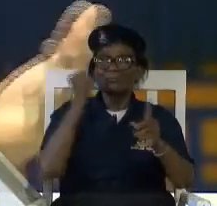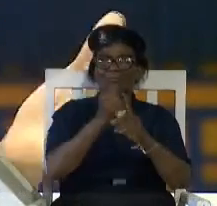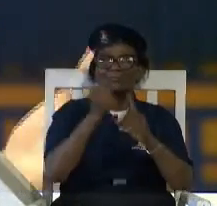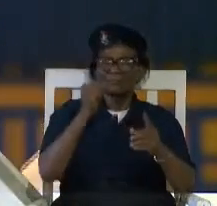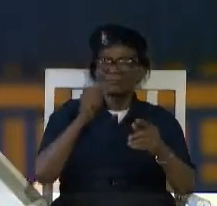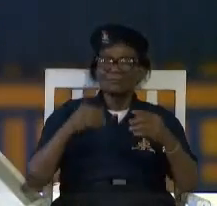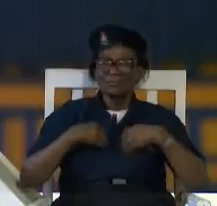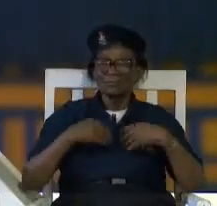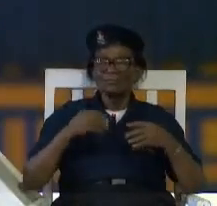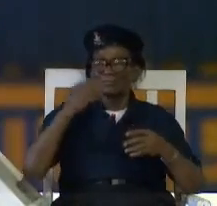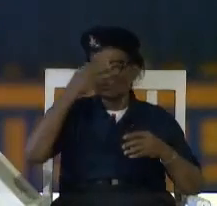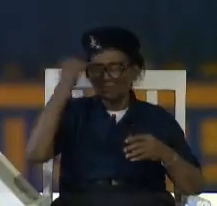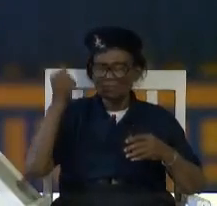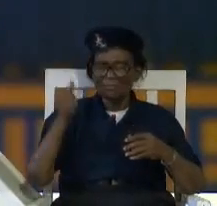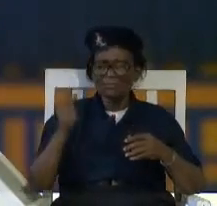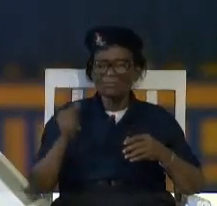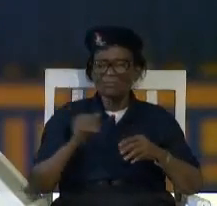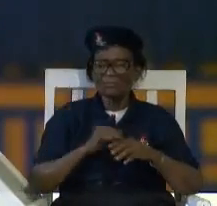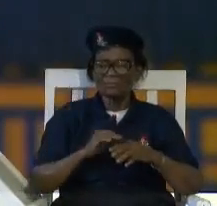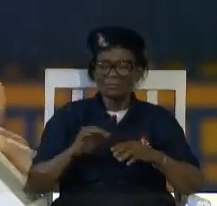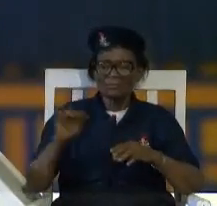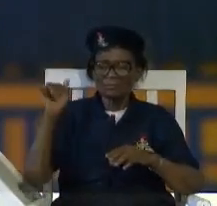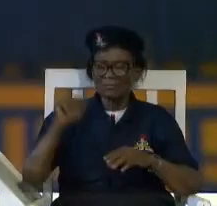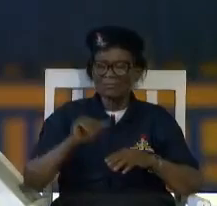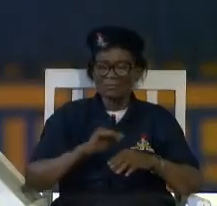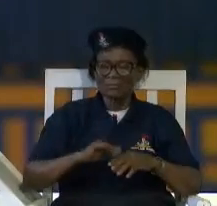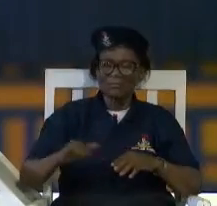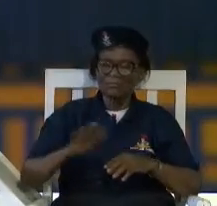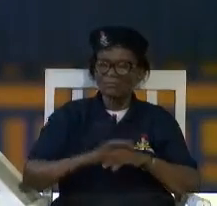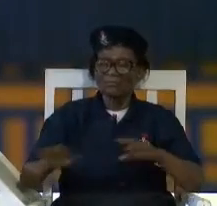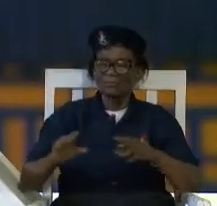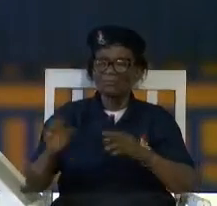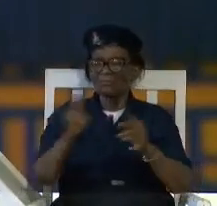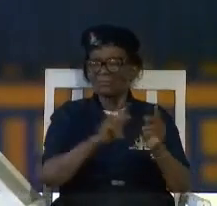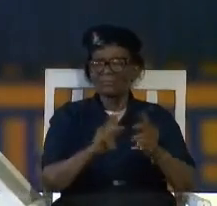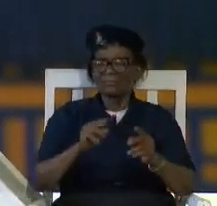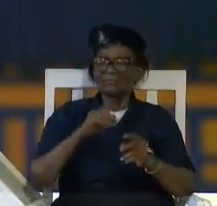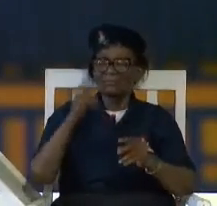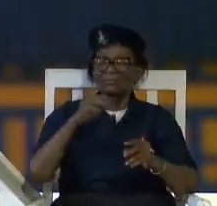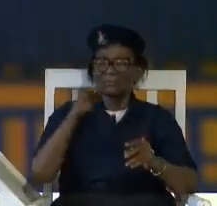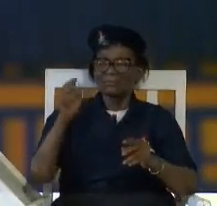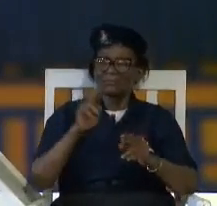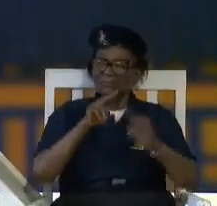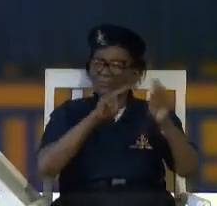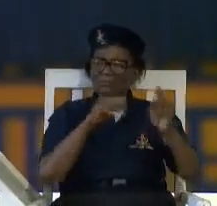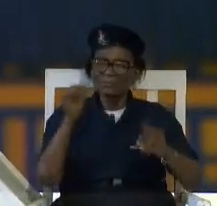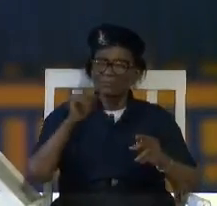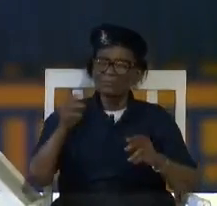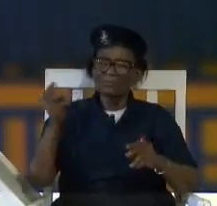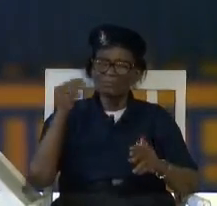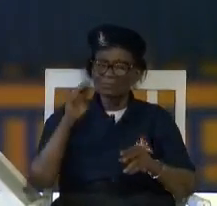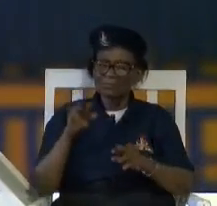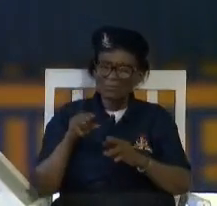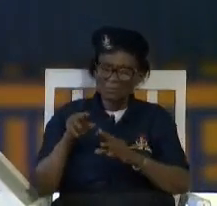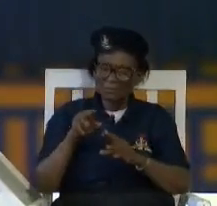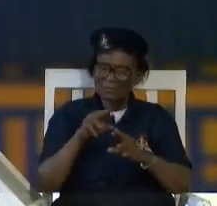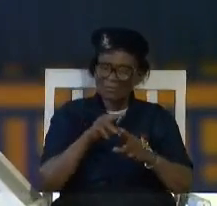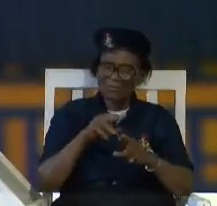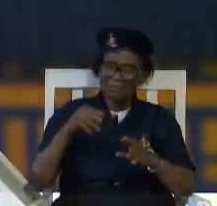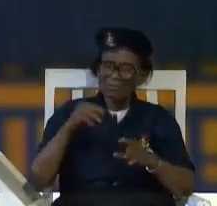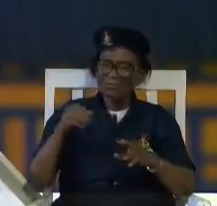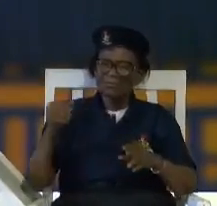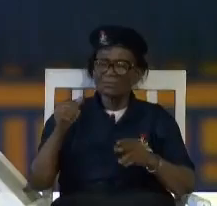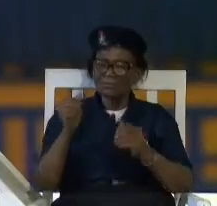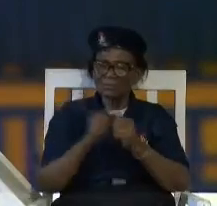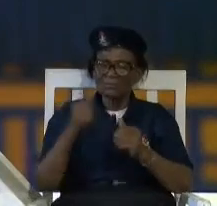they don't care who is looking. They were praising God. They were clapping in the real sense